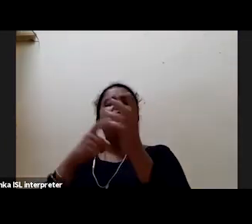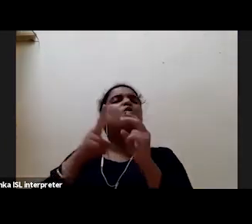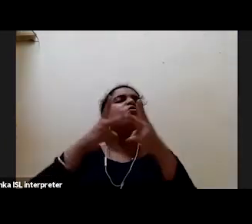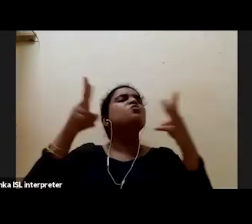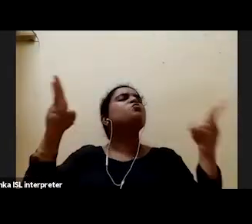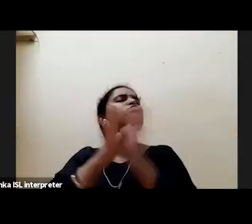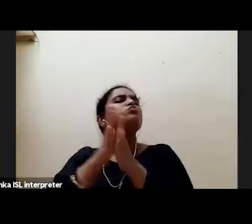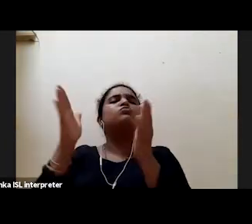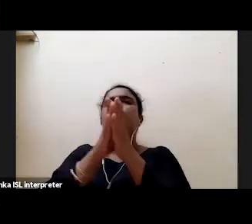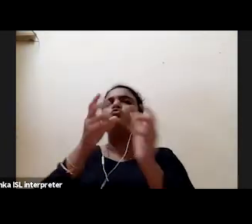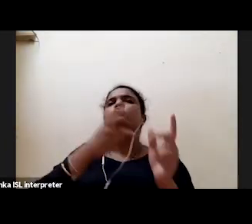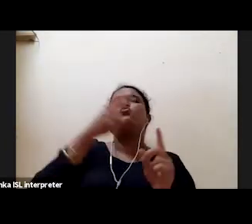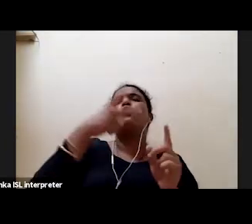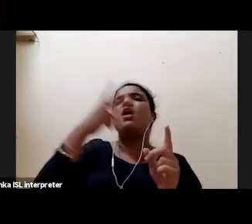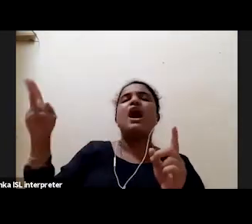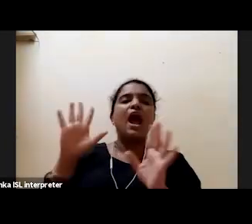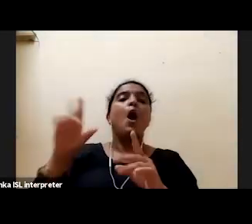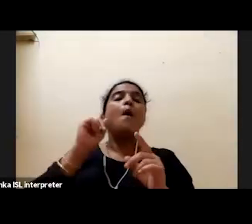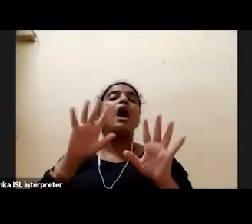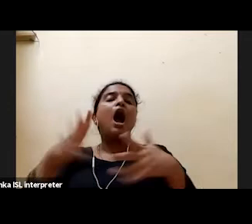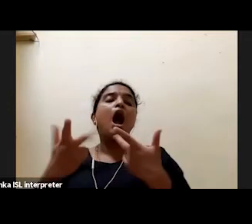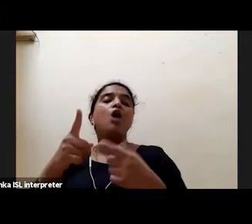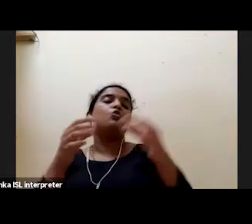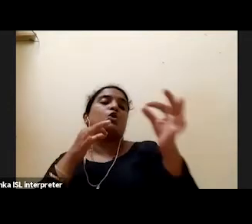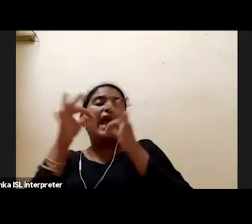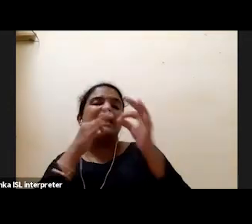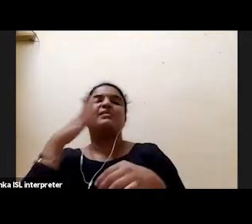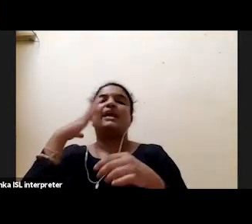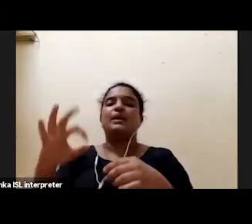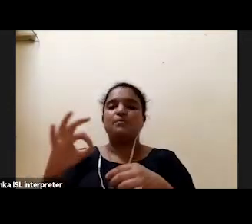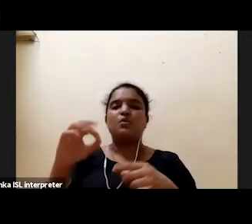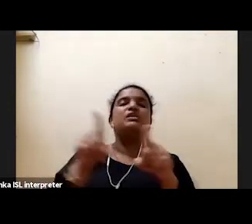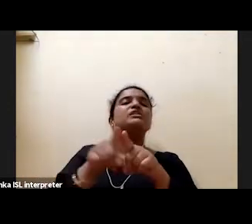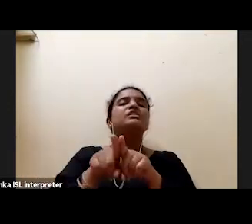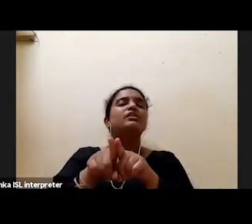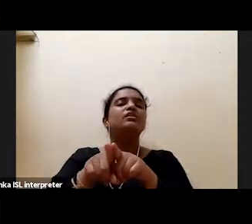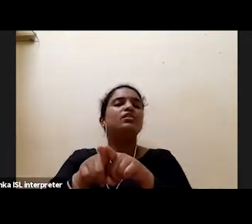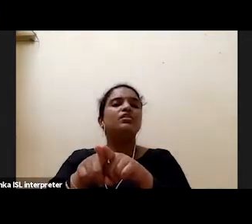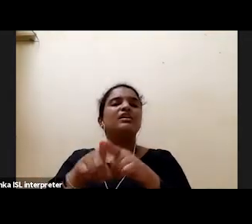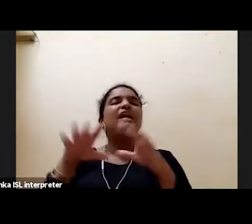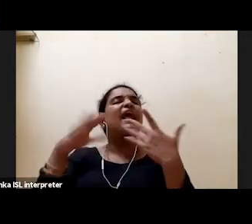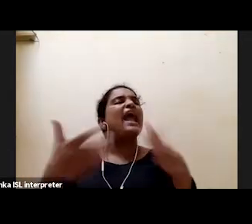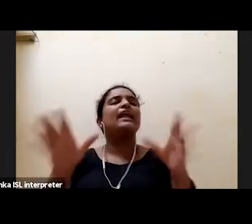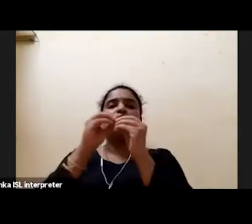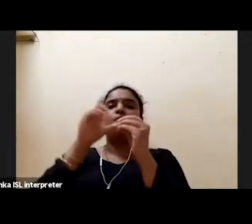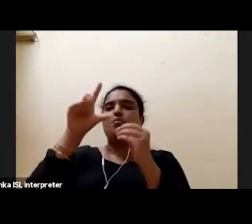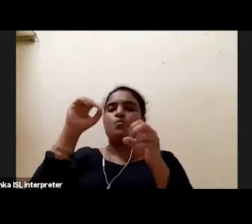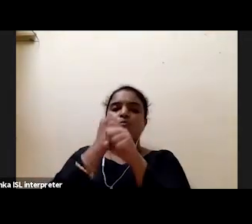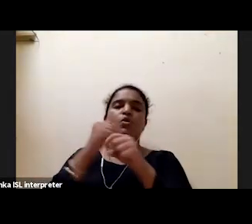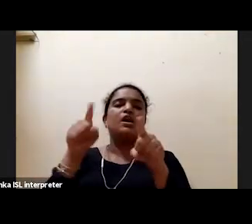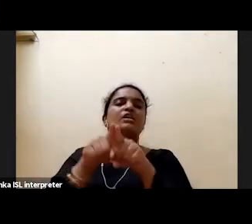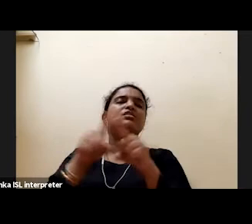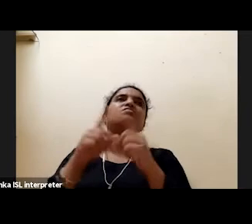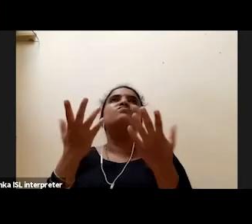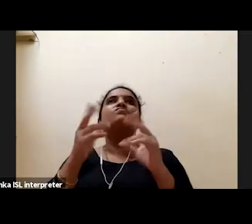you connect with them. So this is all about voice. And you know um, for any blog, a blog is never a formal